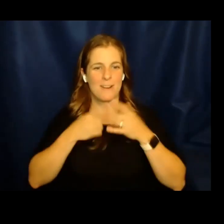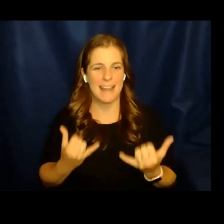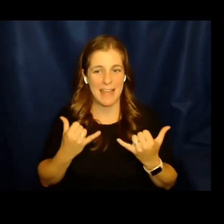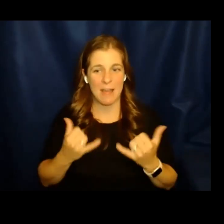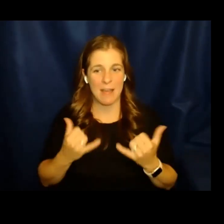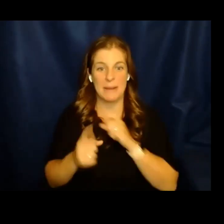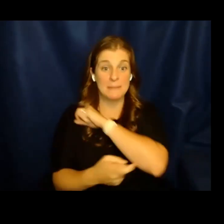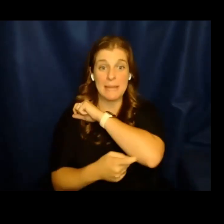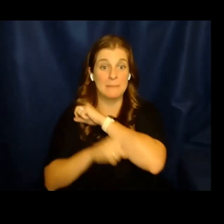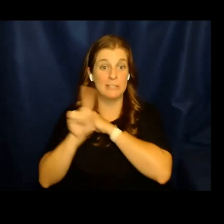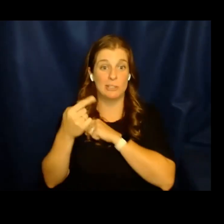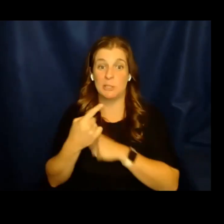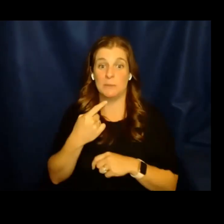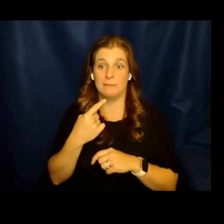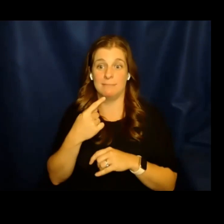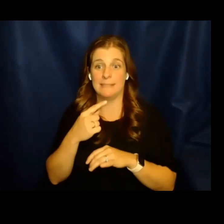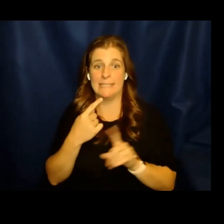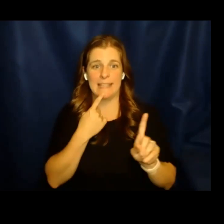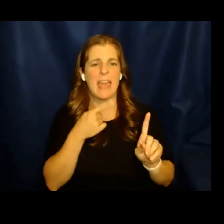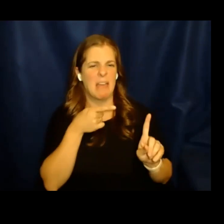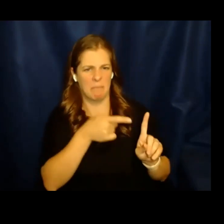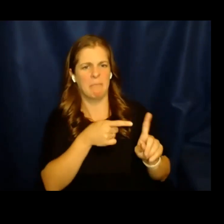tempted to just say what Lydia said and leave it there. But